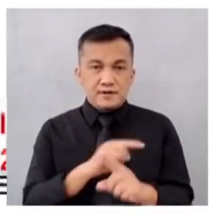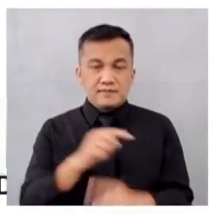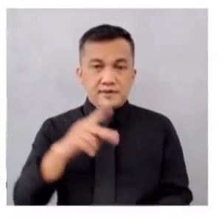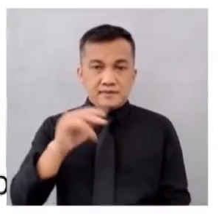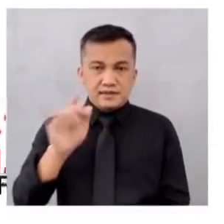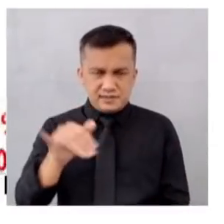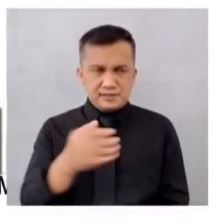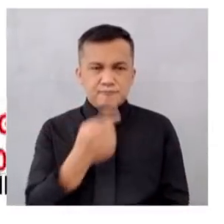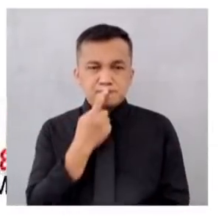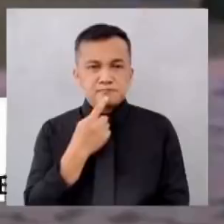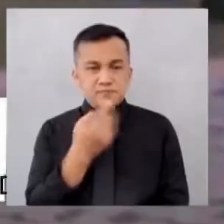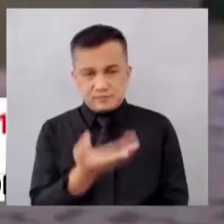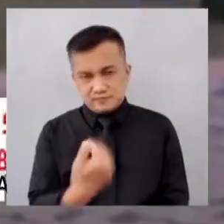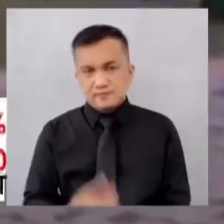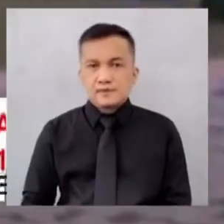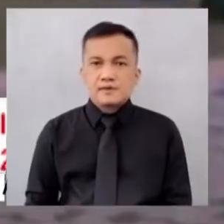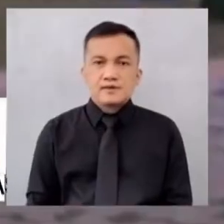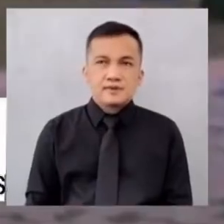ahead.